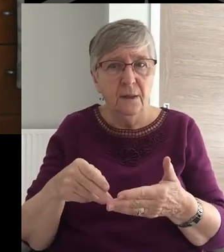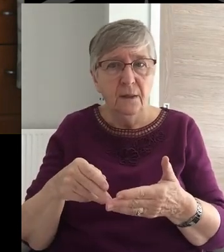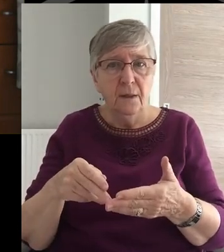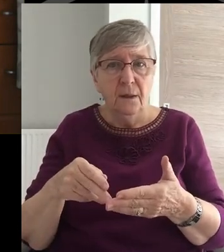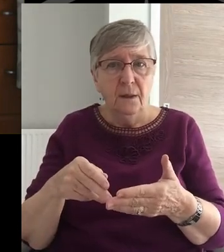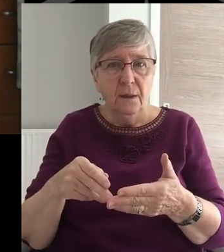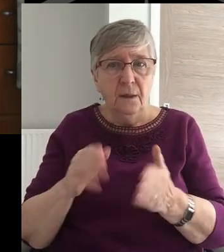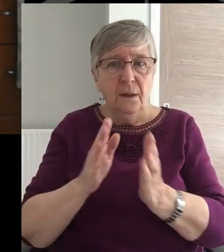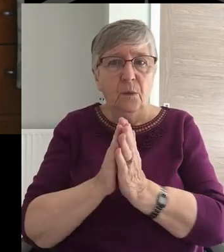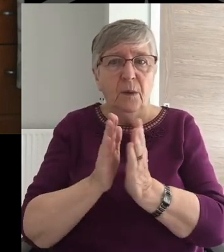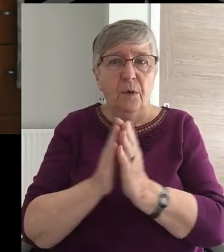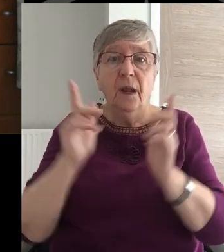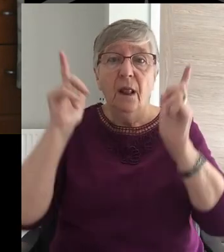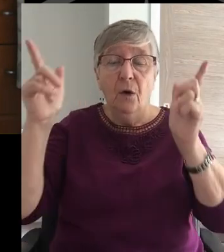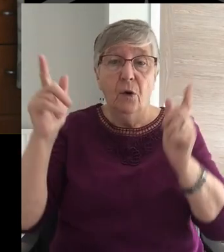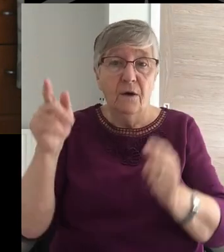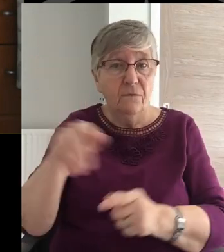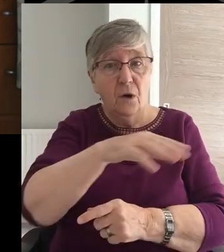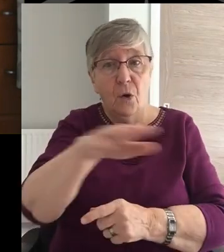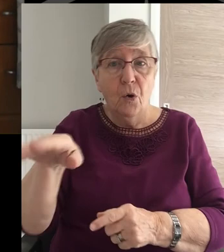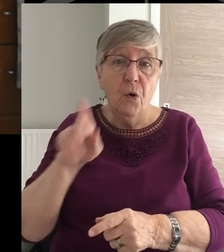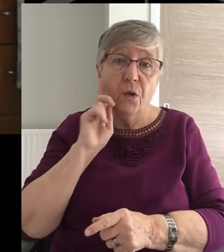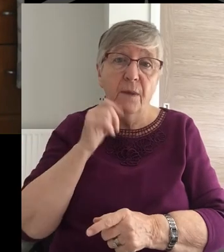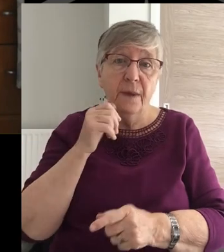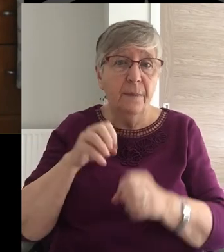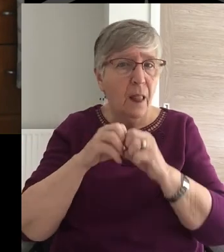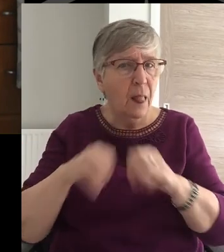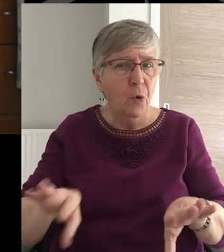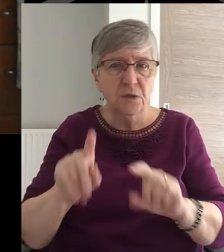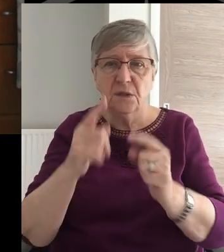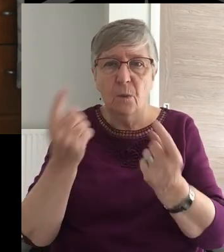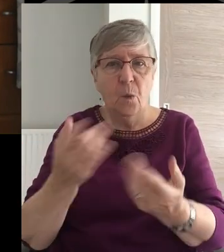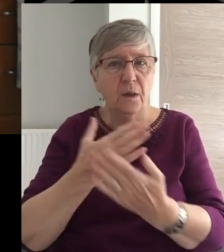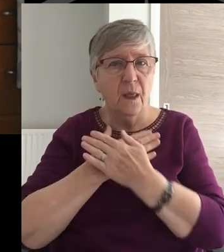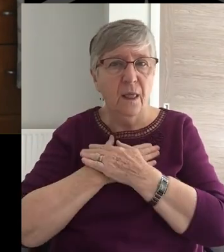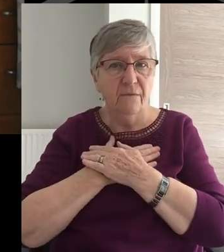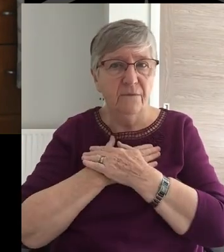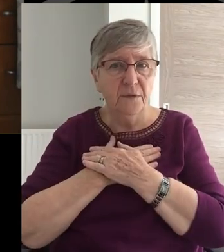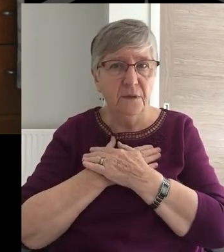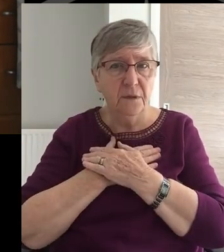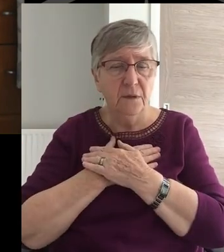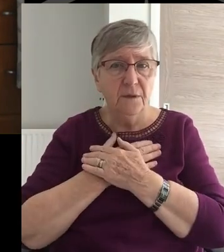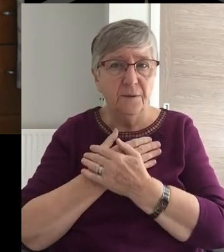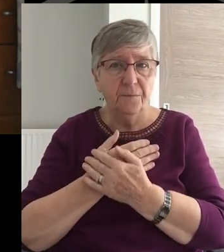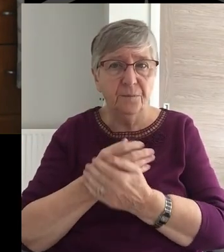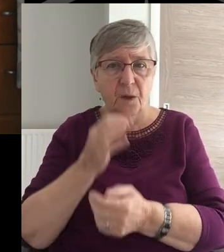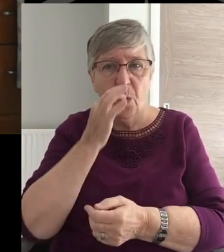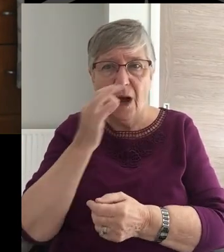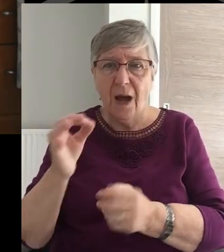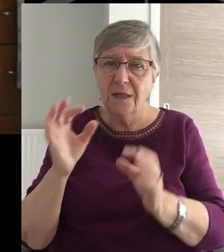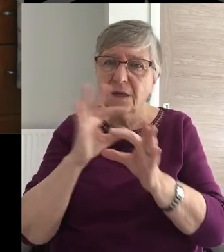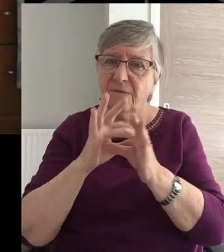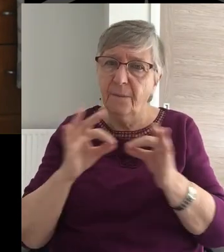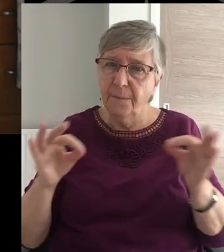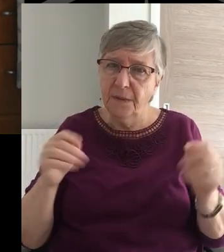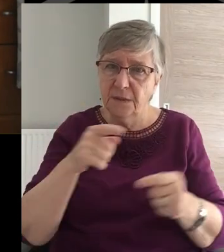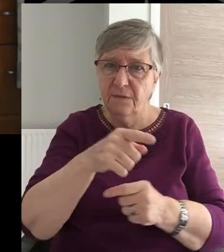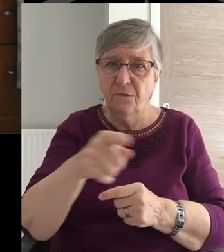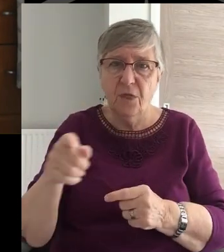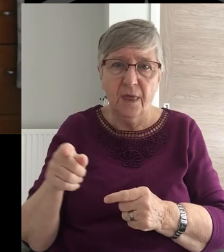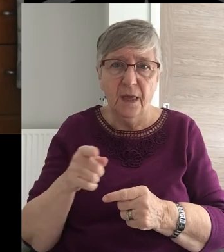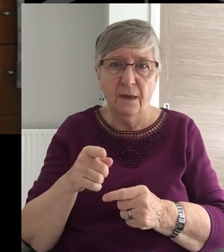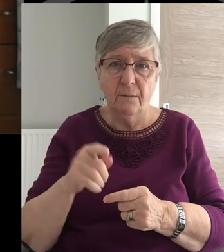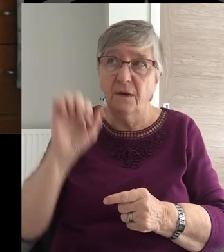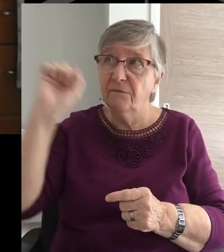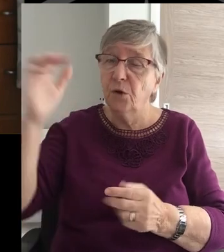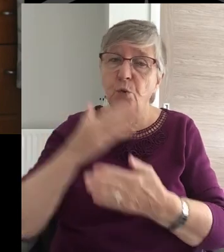We pray, Lord, for all those who have lost someone dear to them over this time. We ask for peace to come to them and for your love